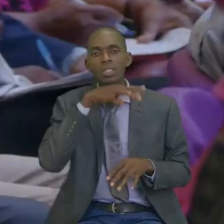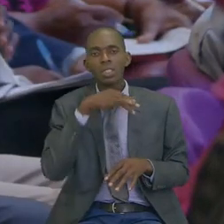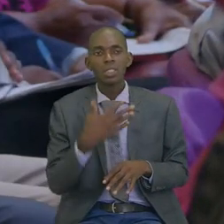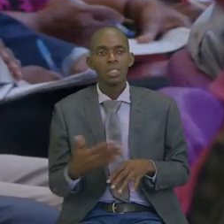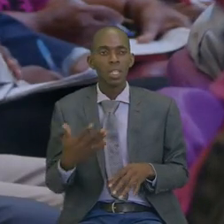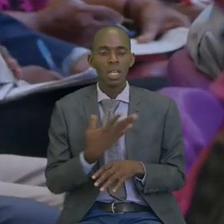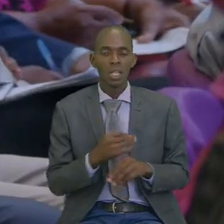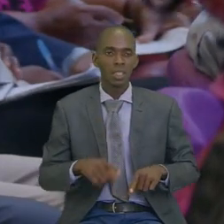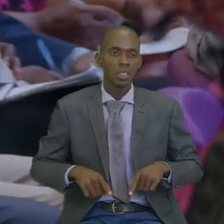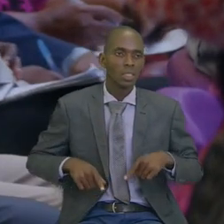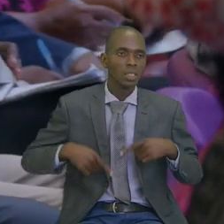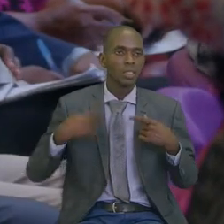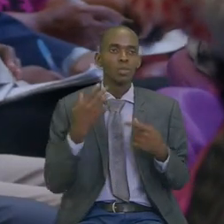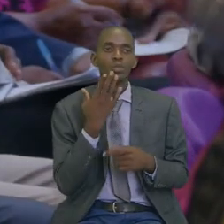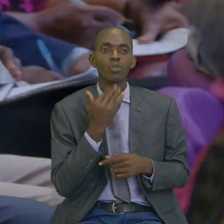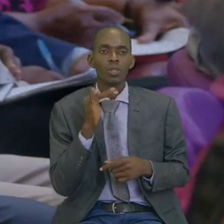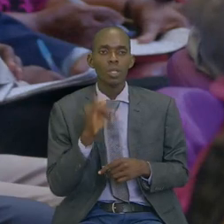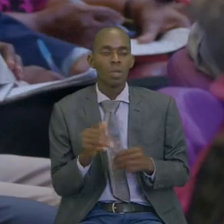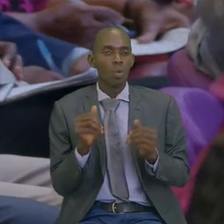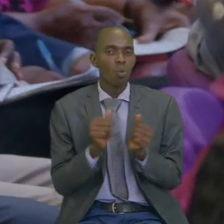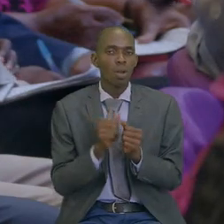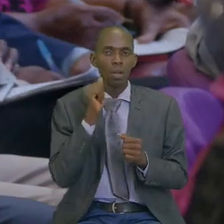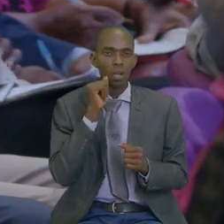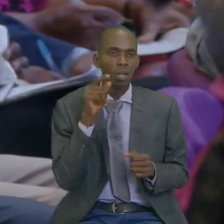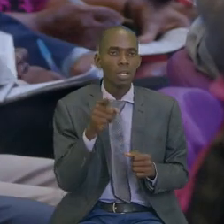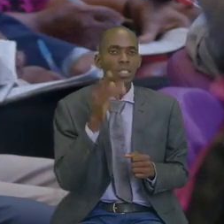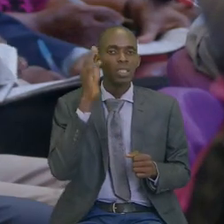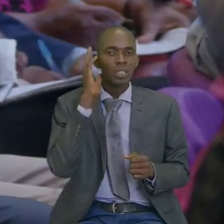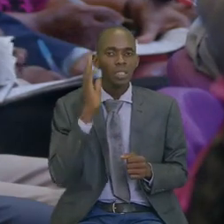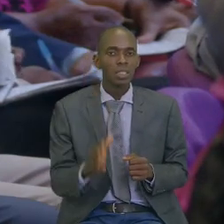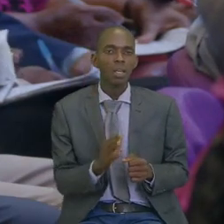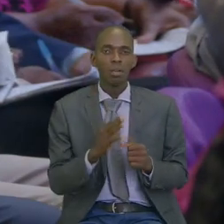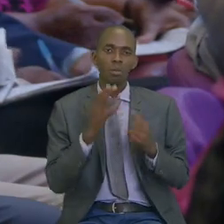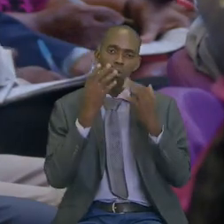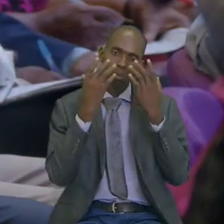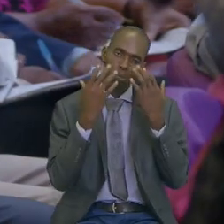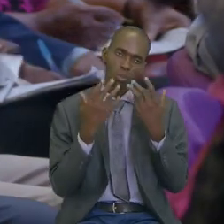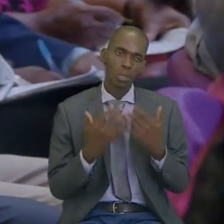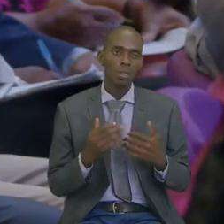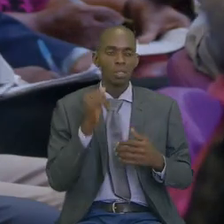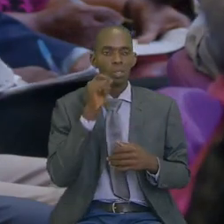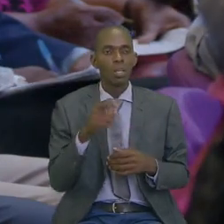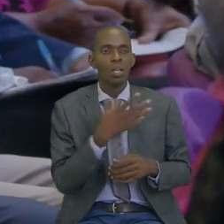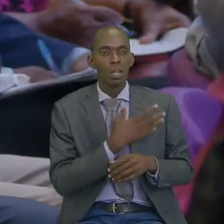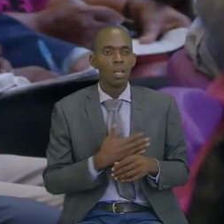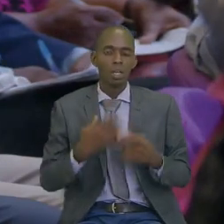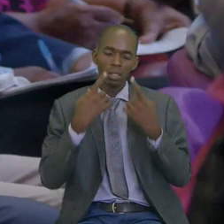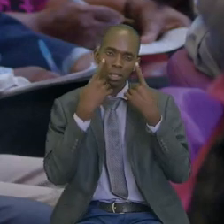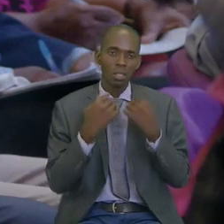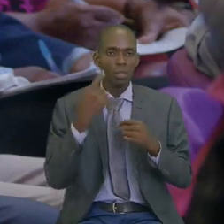lived deliciously with her shall bewail her and lament for